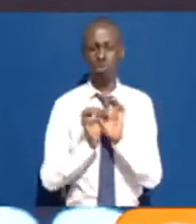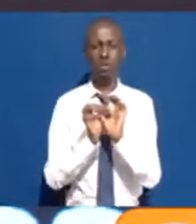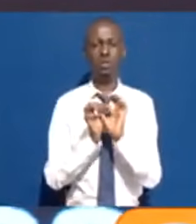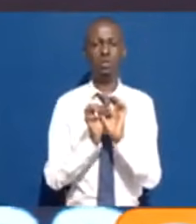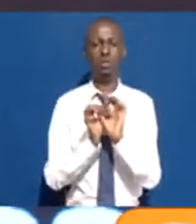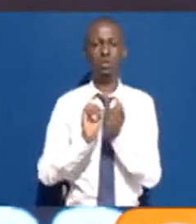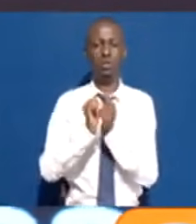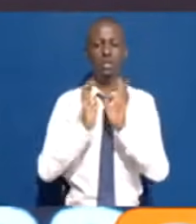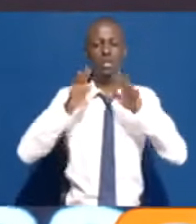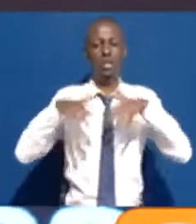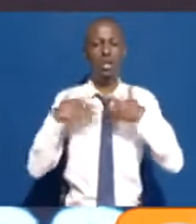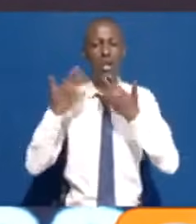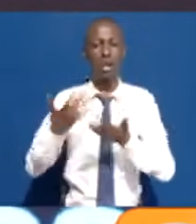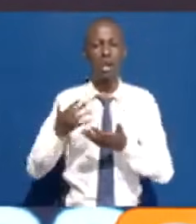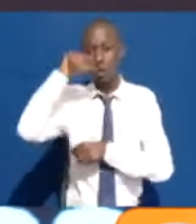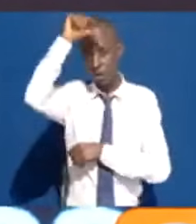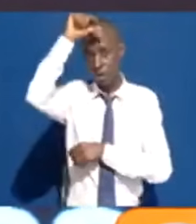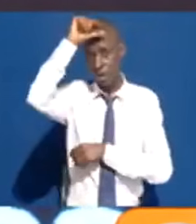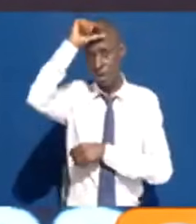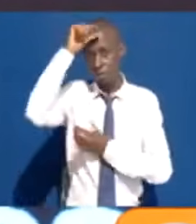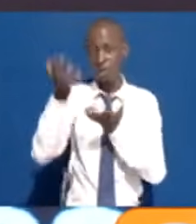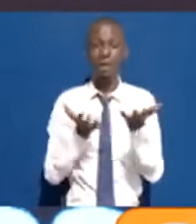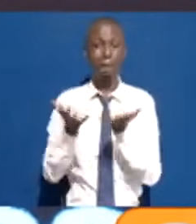we do government business,